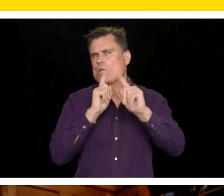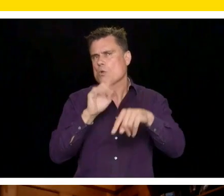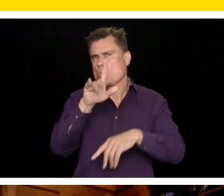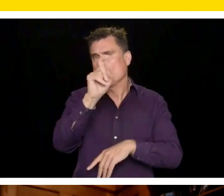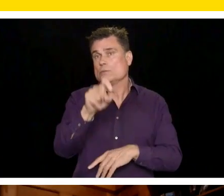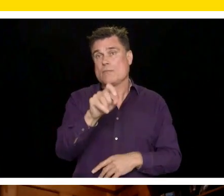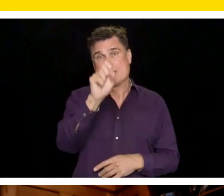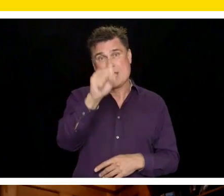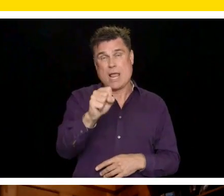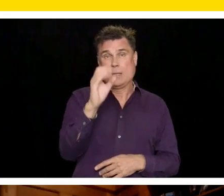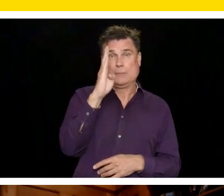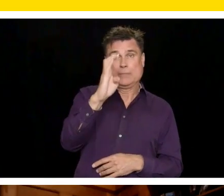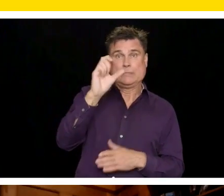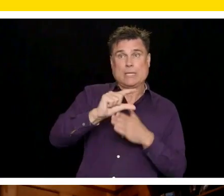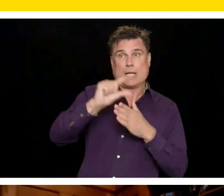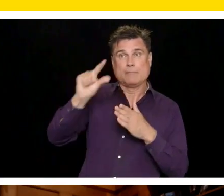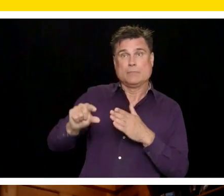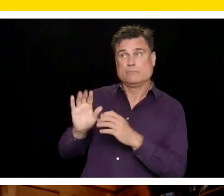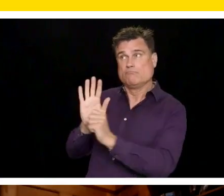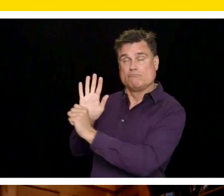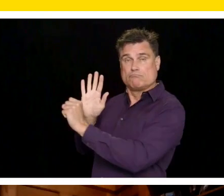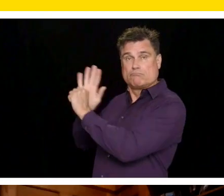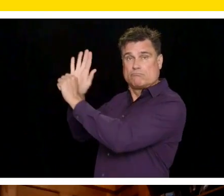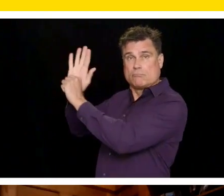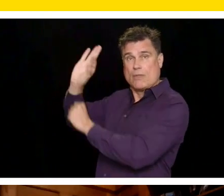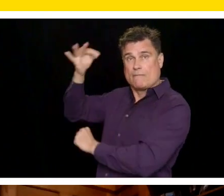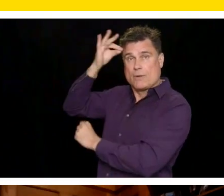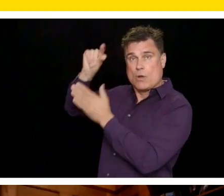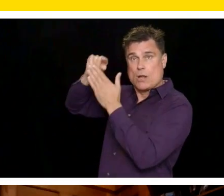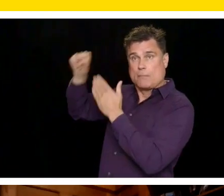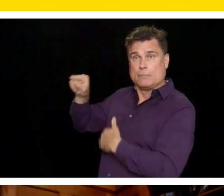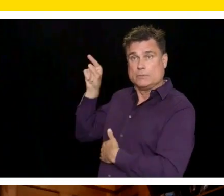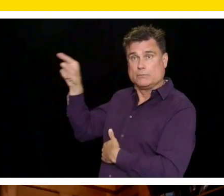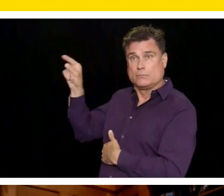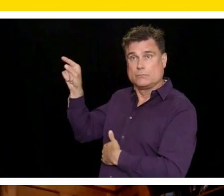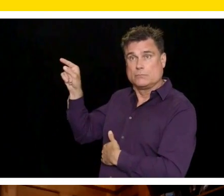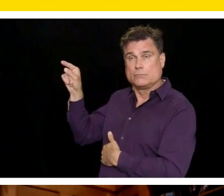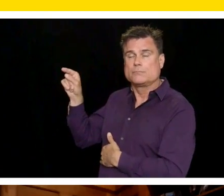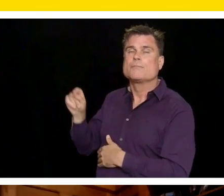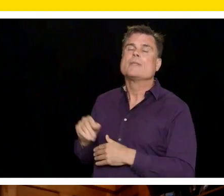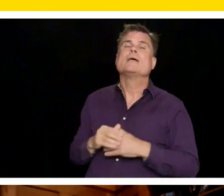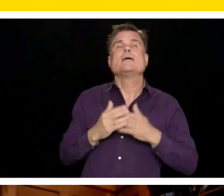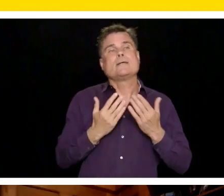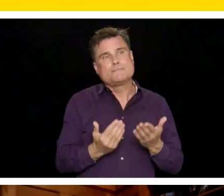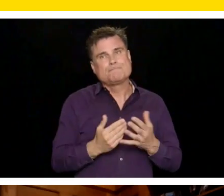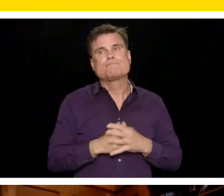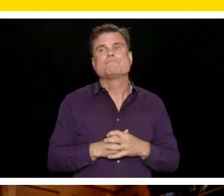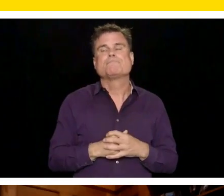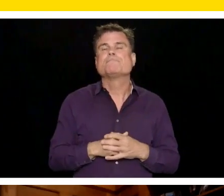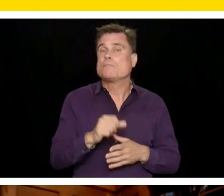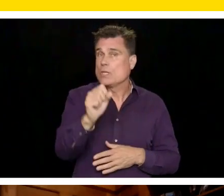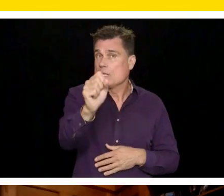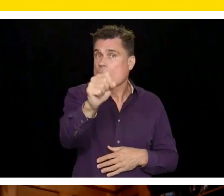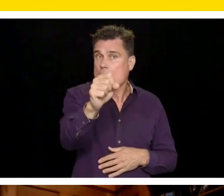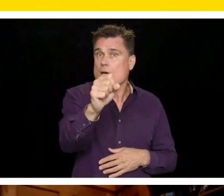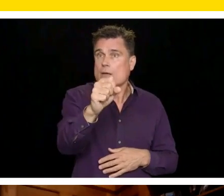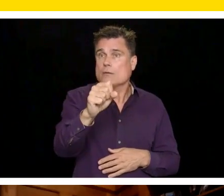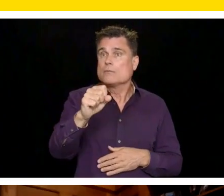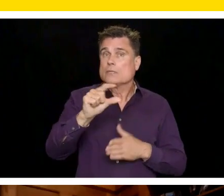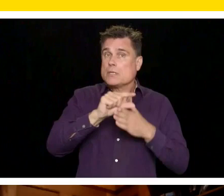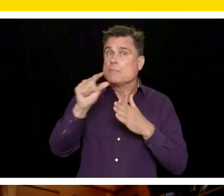let people know that not only can we have been, whether you've heard from the premier in the news about the sick